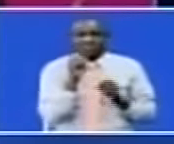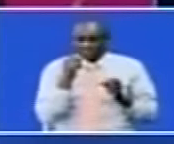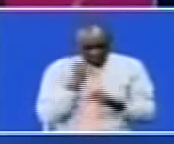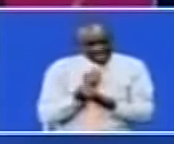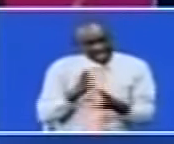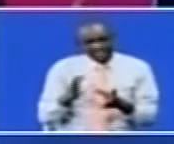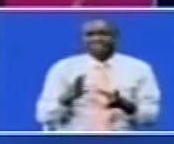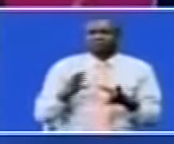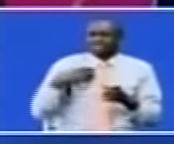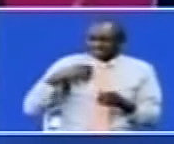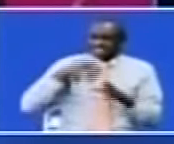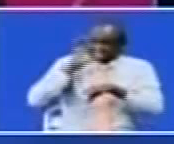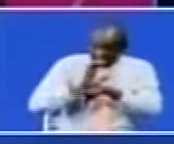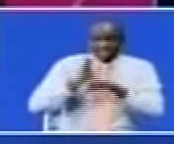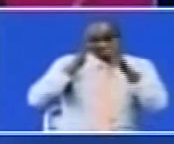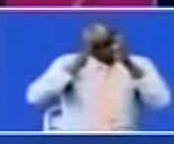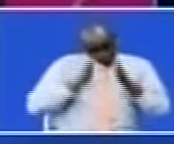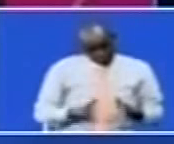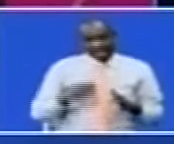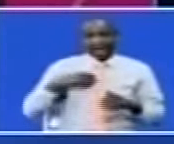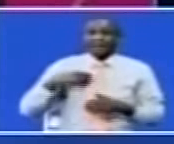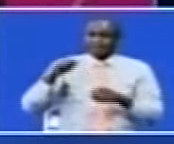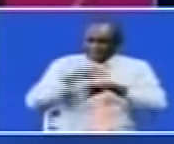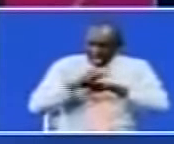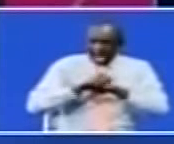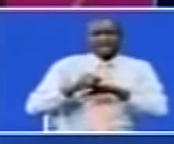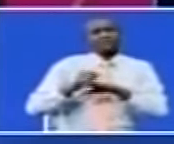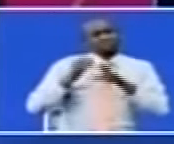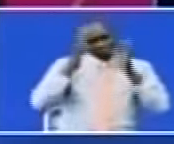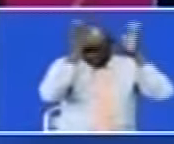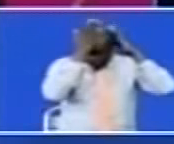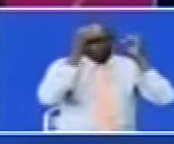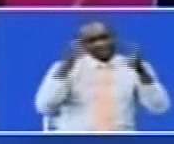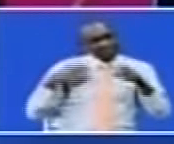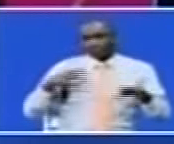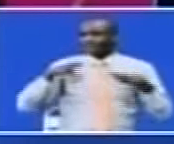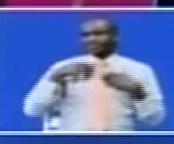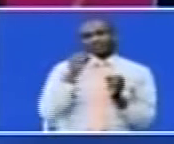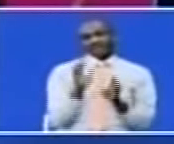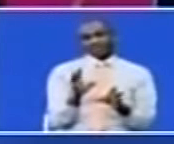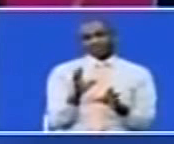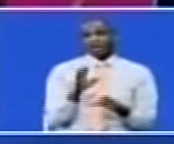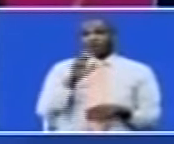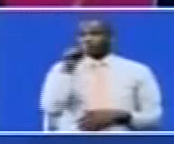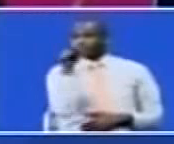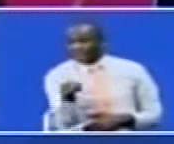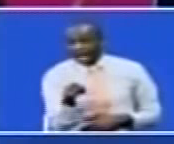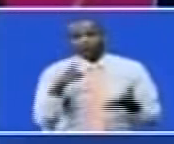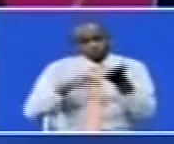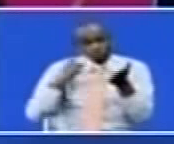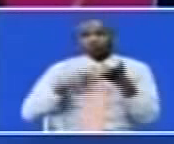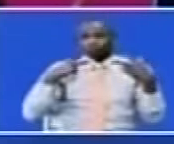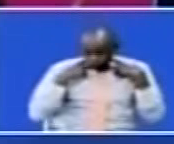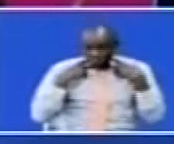The church was human and the acceptance of him as a black bishop was difficult in some quarters. Kenya, then a colony, and the settlers had